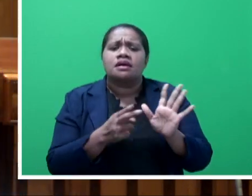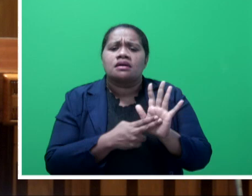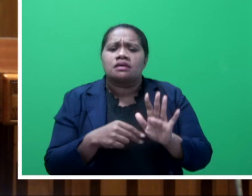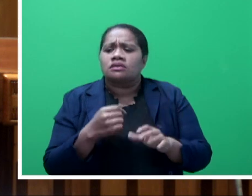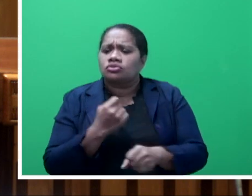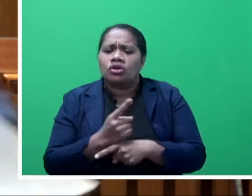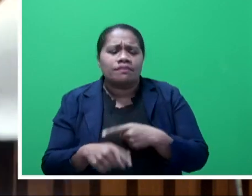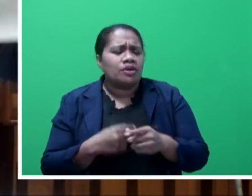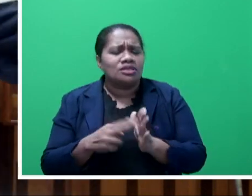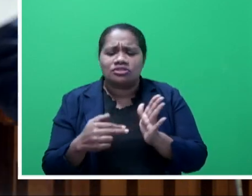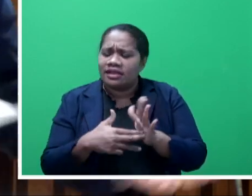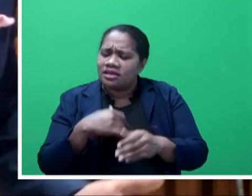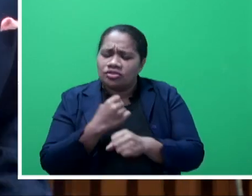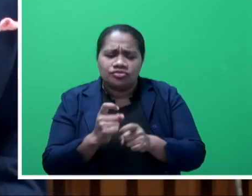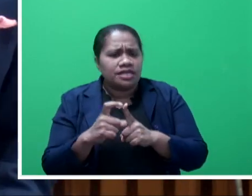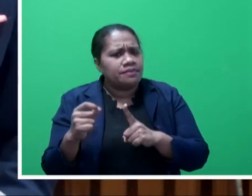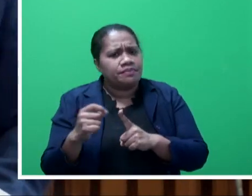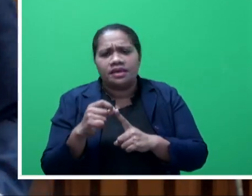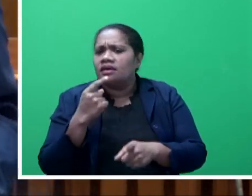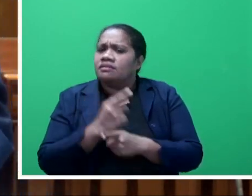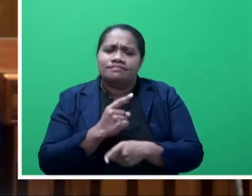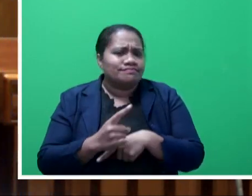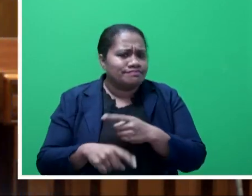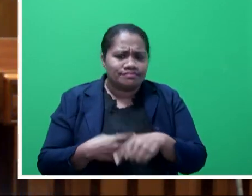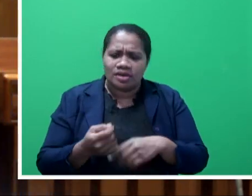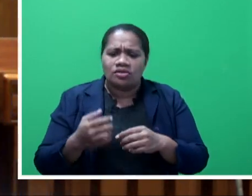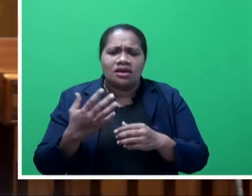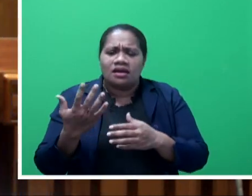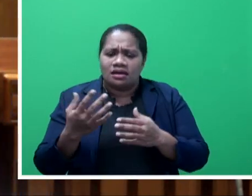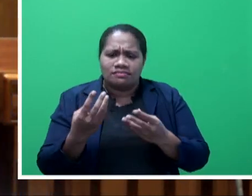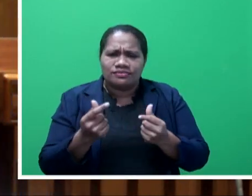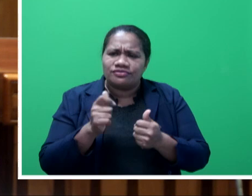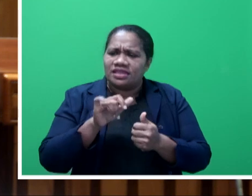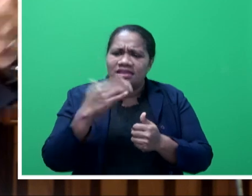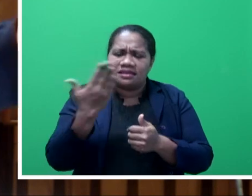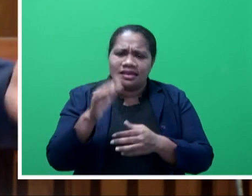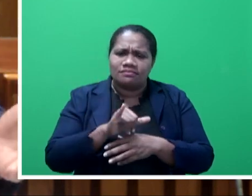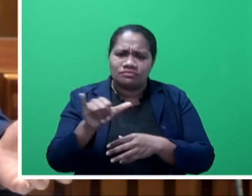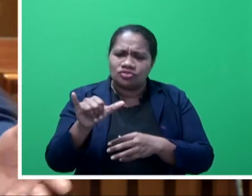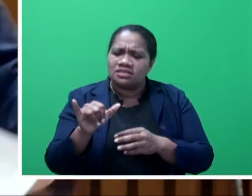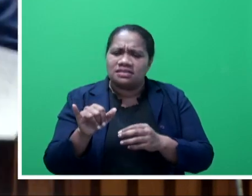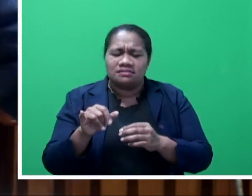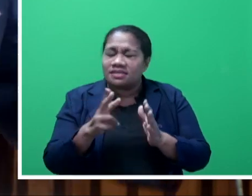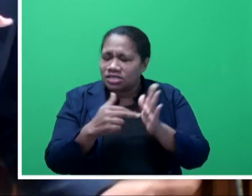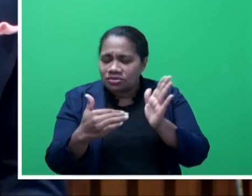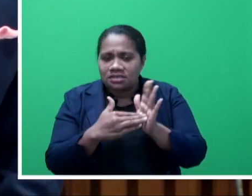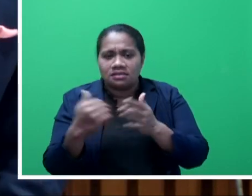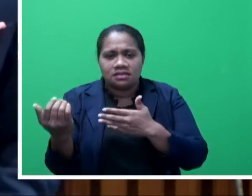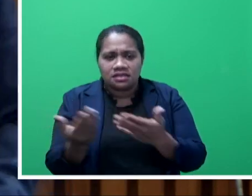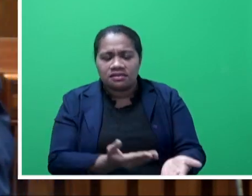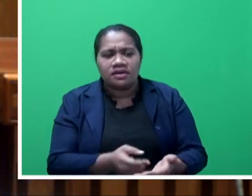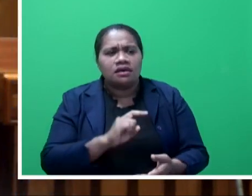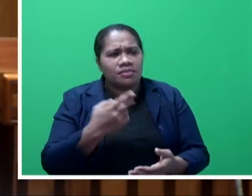GDP ratio. They talked about the incentives that Air New Zealand gave, but they've given all this assistance, but he also did not talk